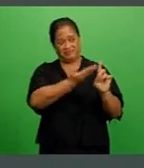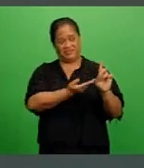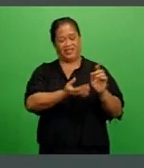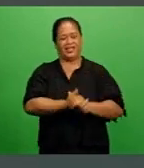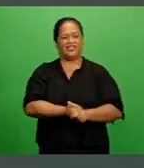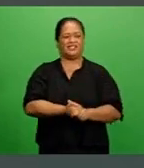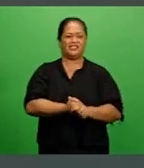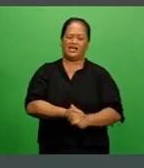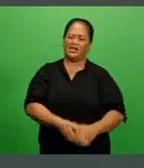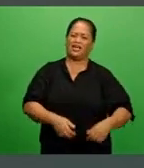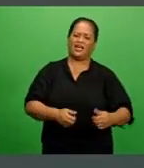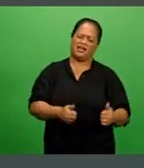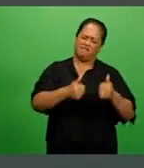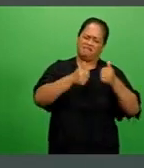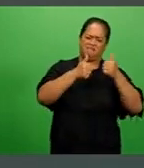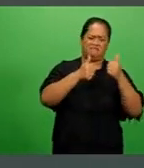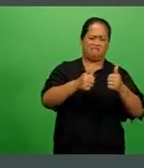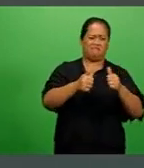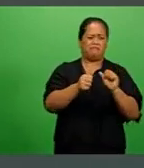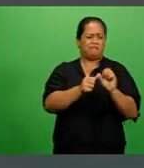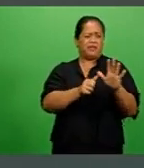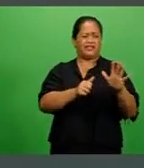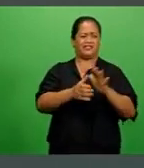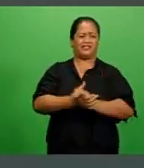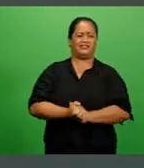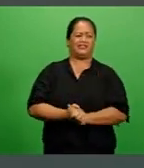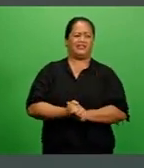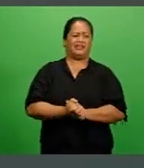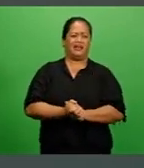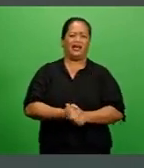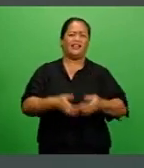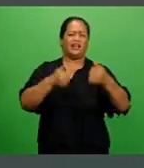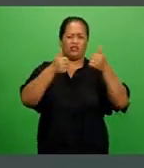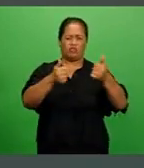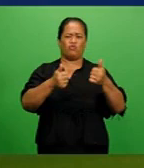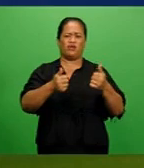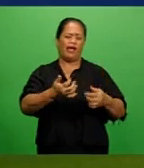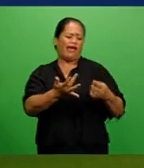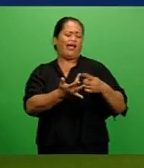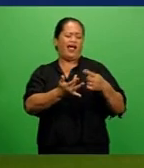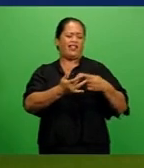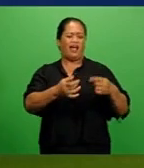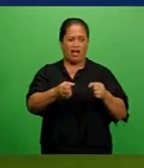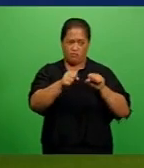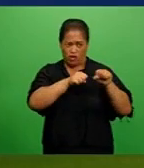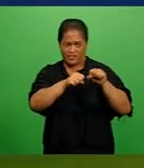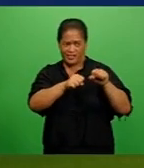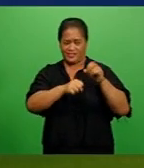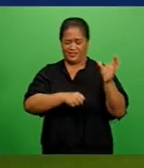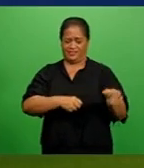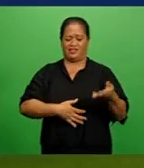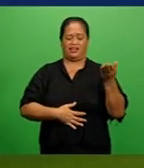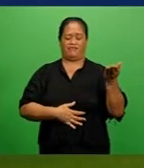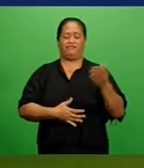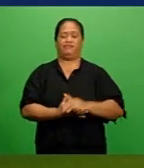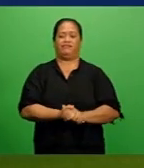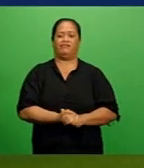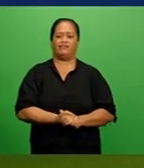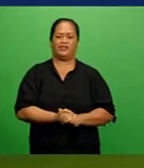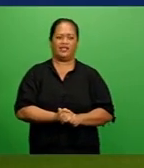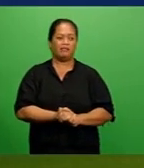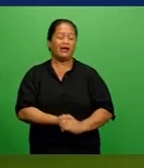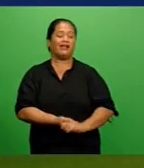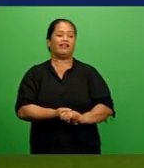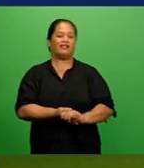good heavyweights down there, but I don't know what happened. They're not stepping up. I'm looking forward to it. And while Ghazi scored his